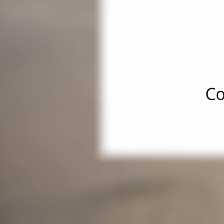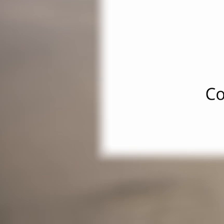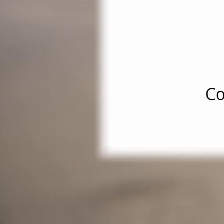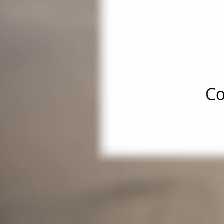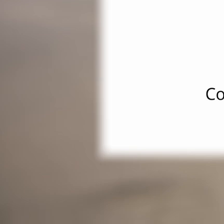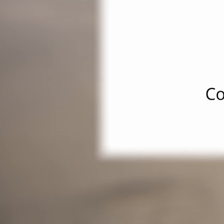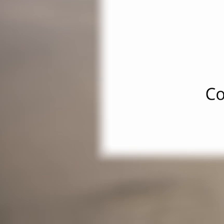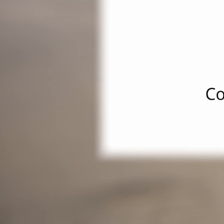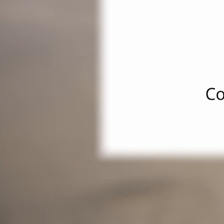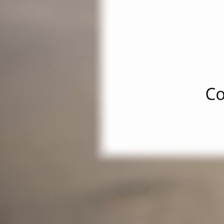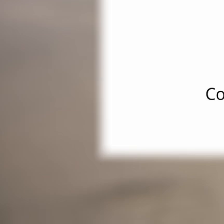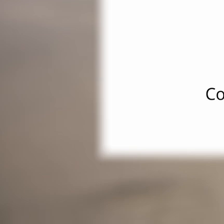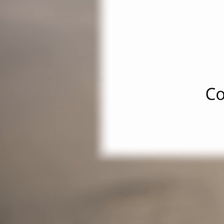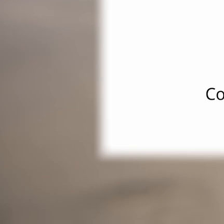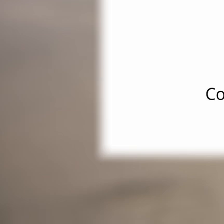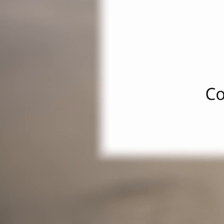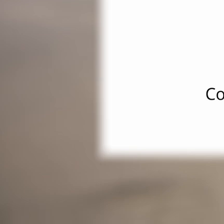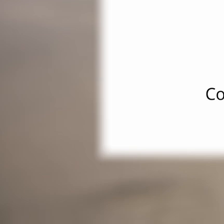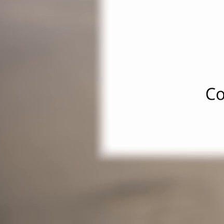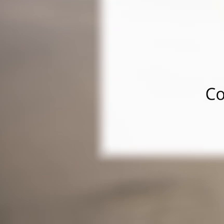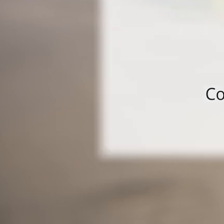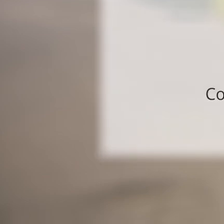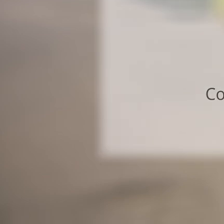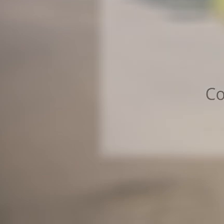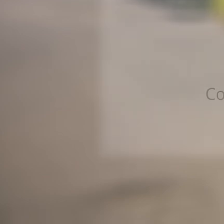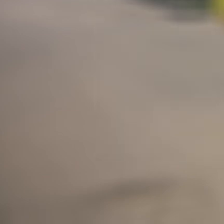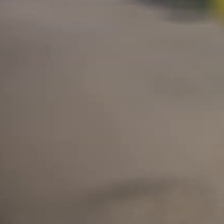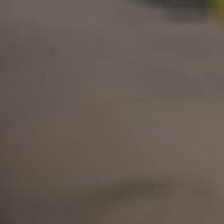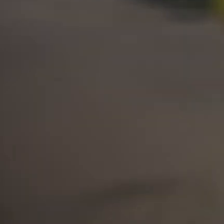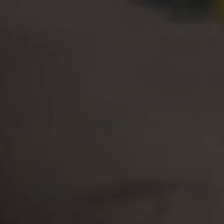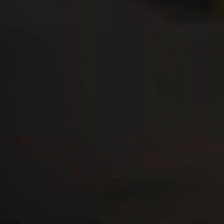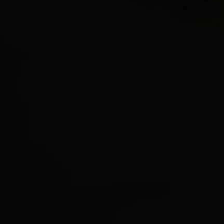you for watching this Access video of Holden Street Theatres by JFA Purple Orange for Adelaide Fringe.